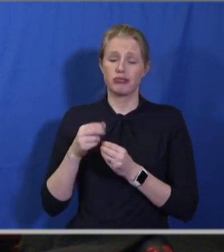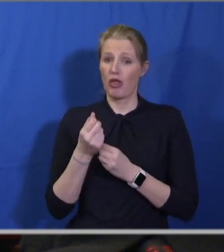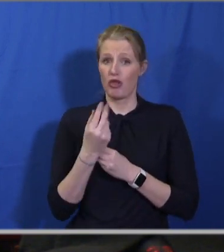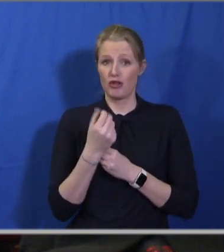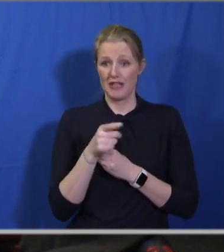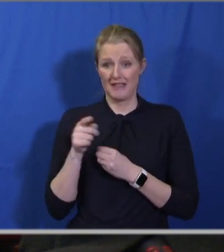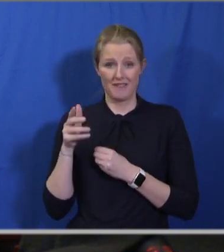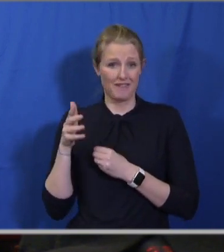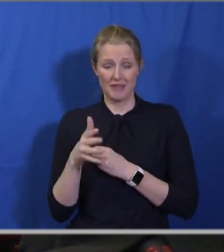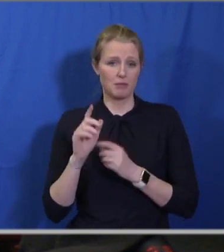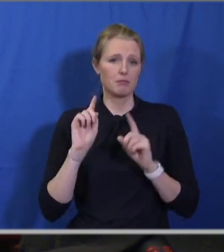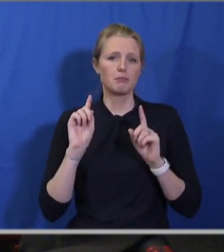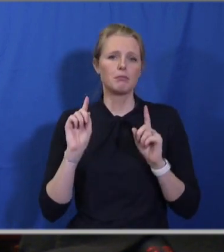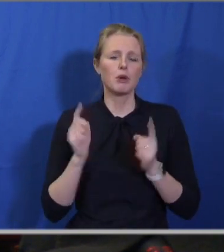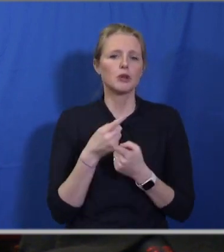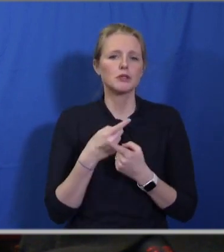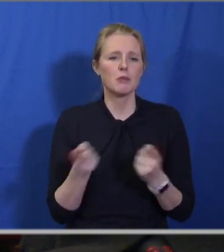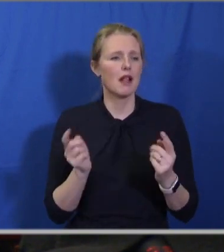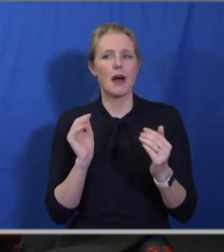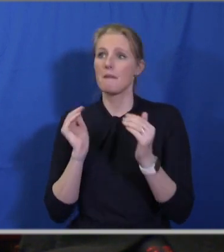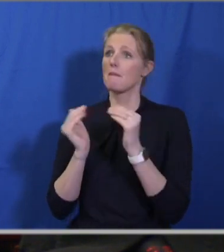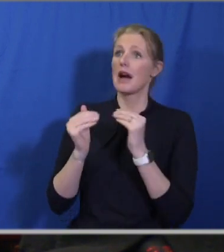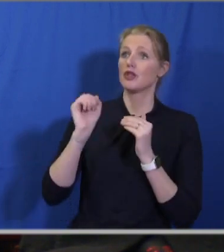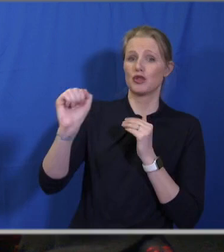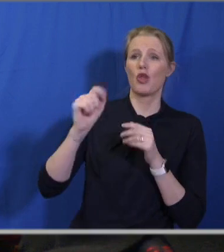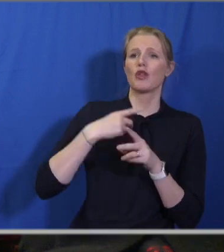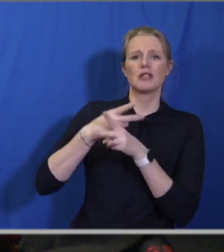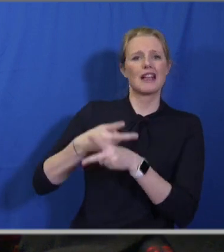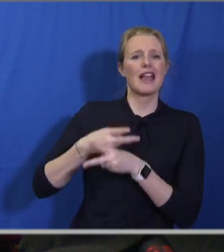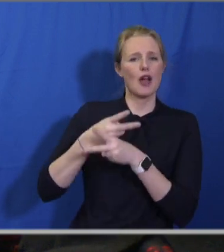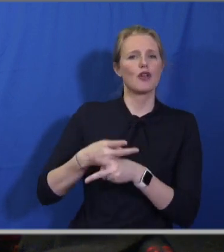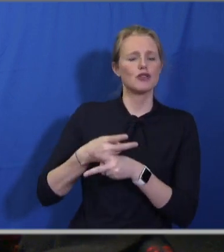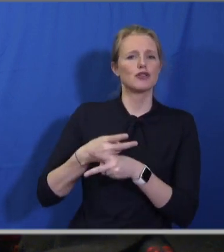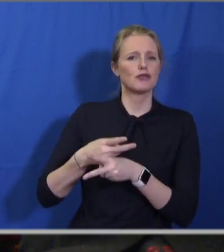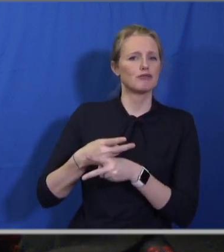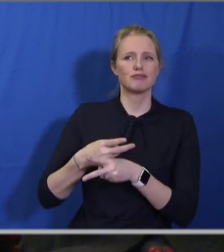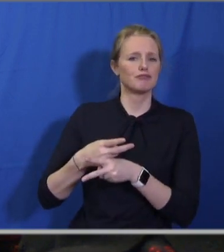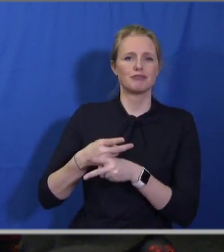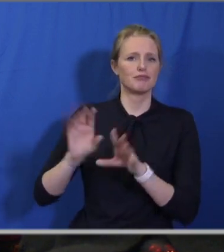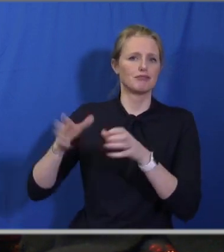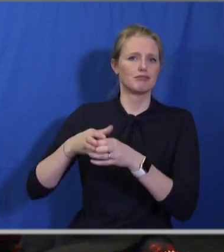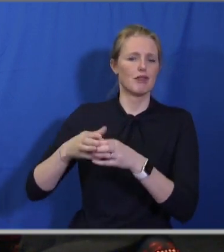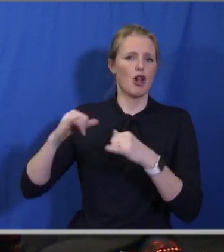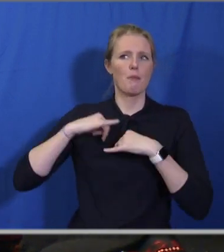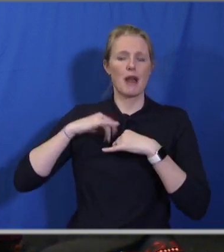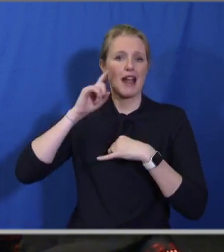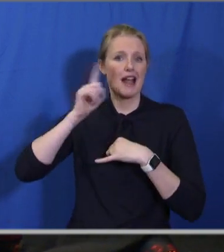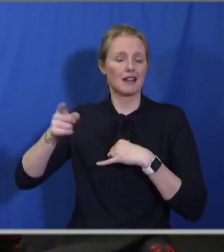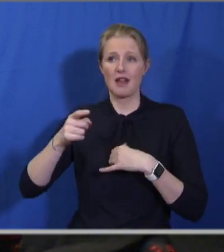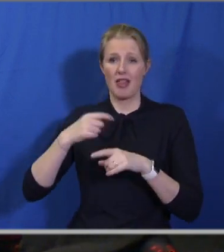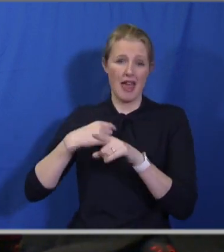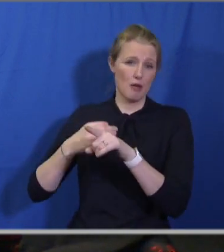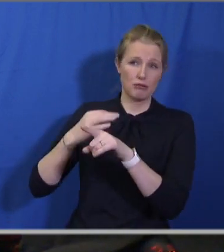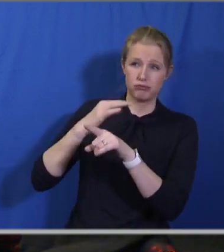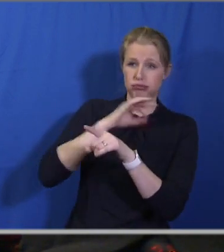I can match what the domiciliary care providers are making, and they're doing it for a profit. I'm doing all the work for